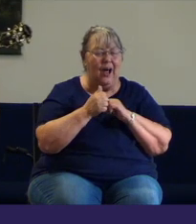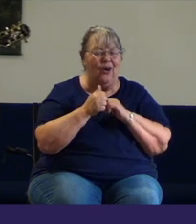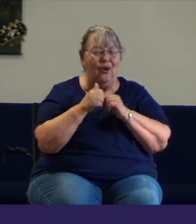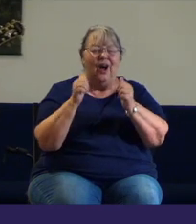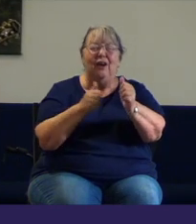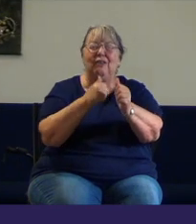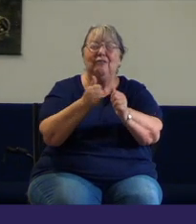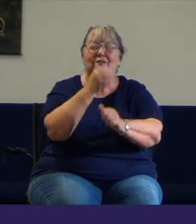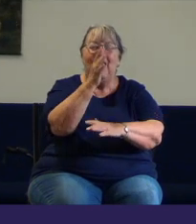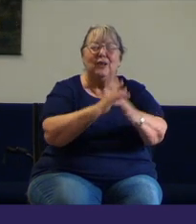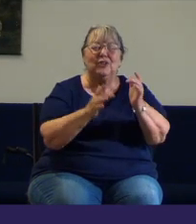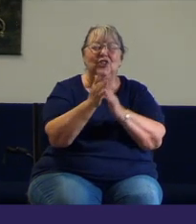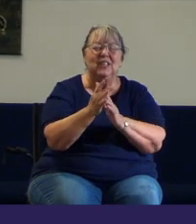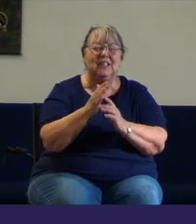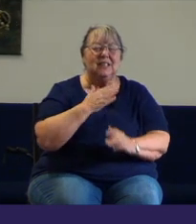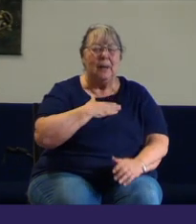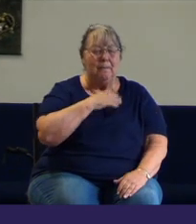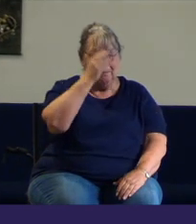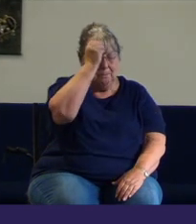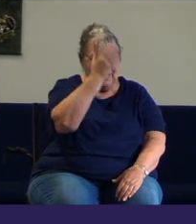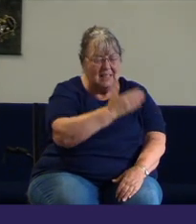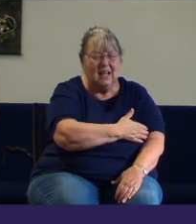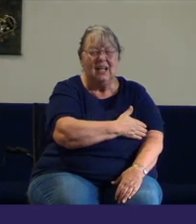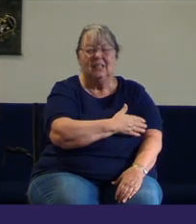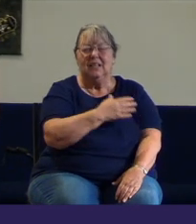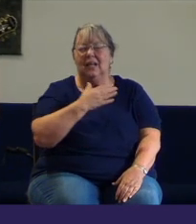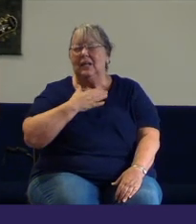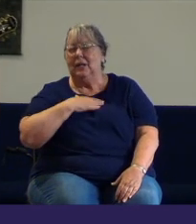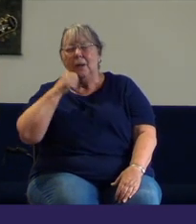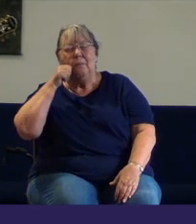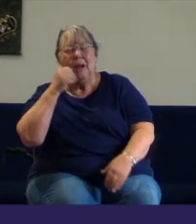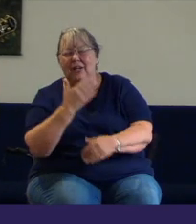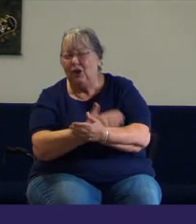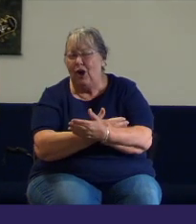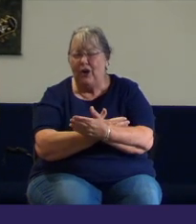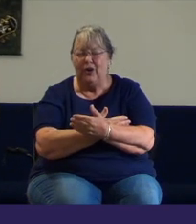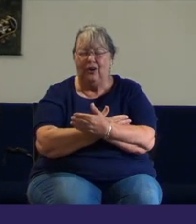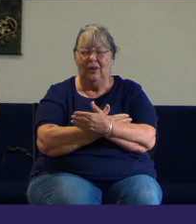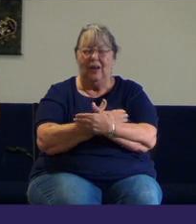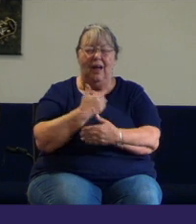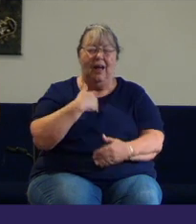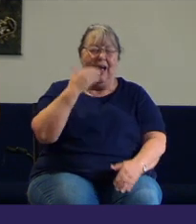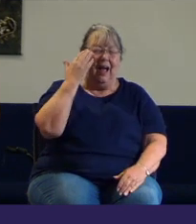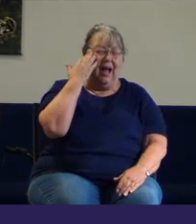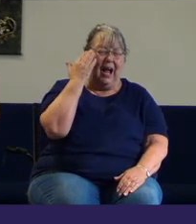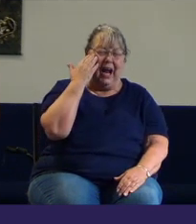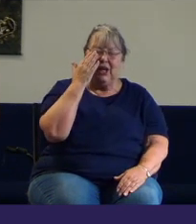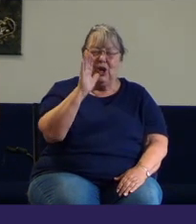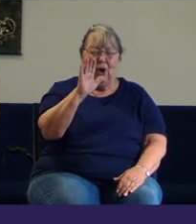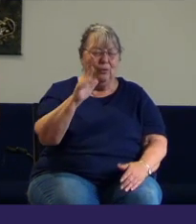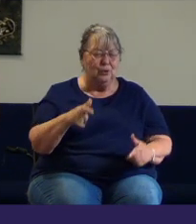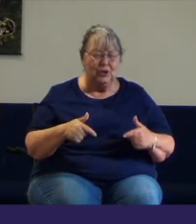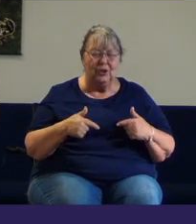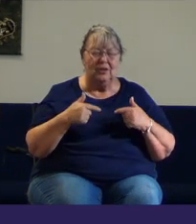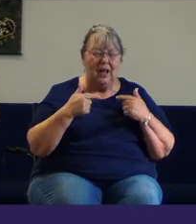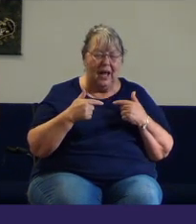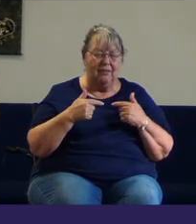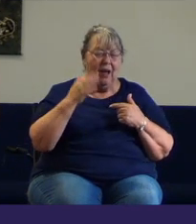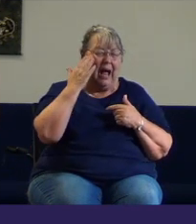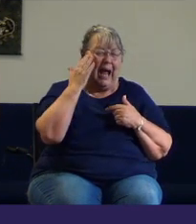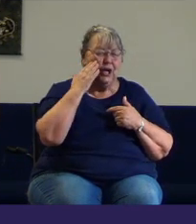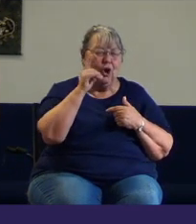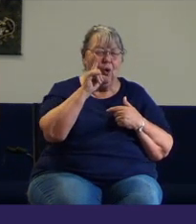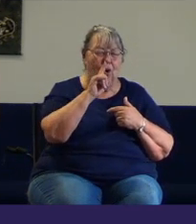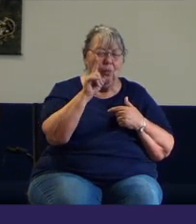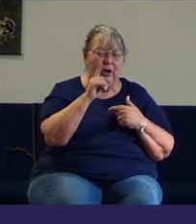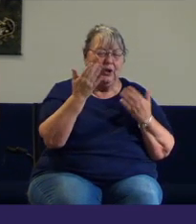Follow me, my daughter. Follow me. I know the road you're to take. I know the road you're on.